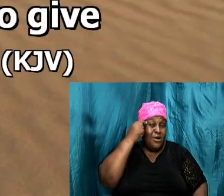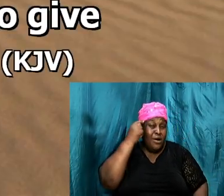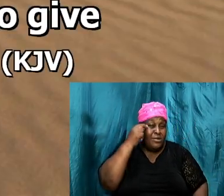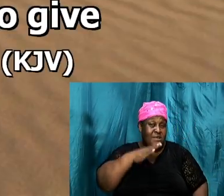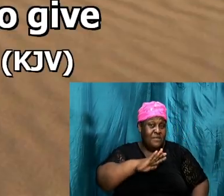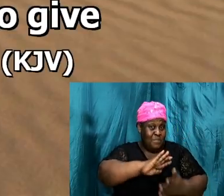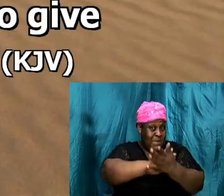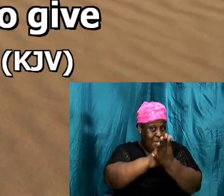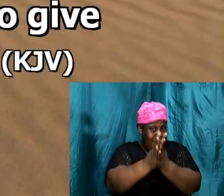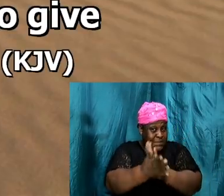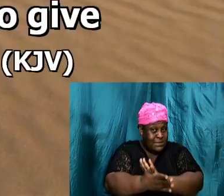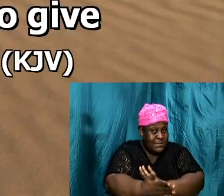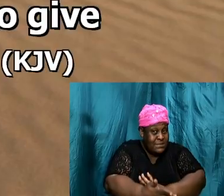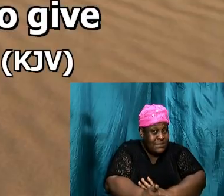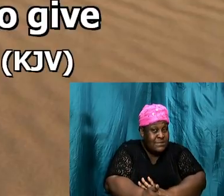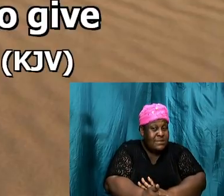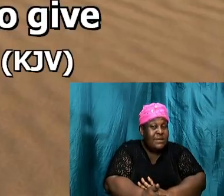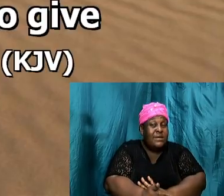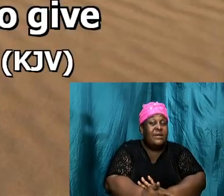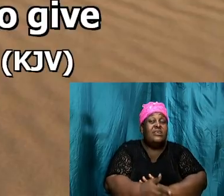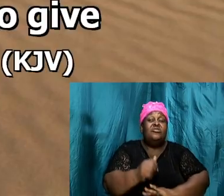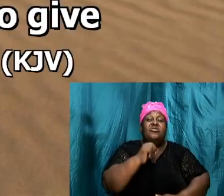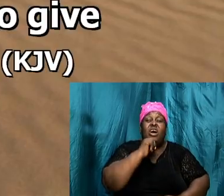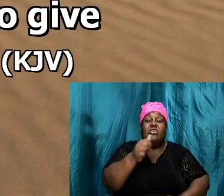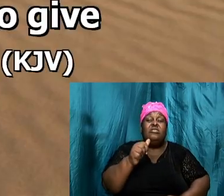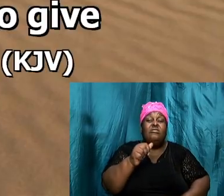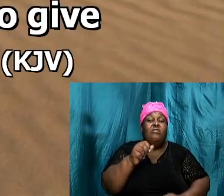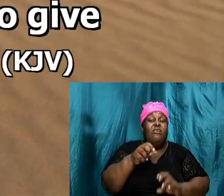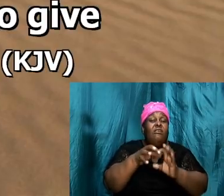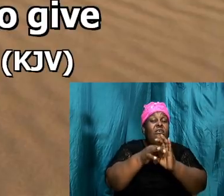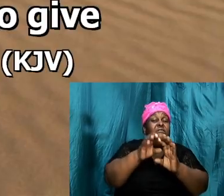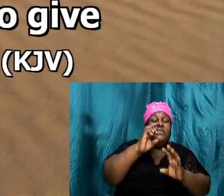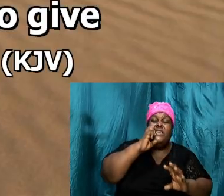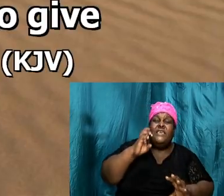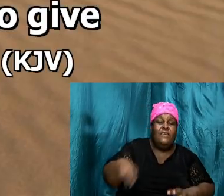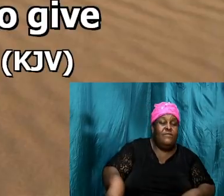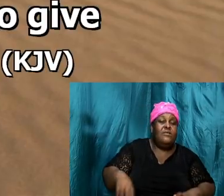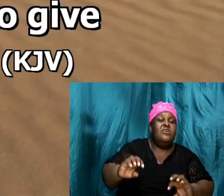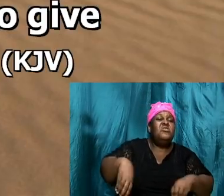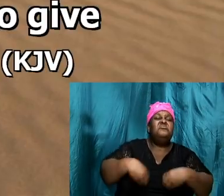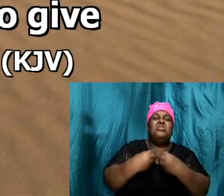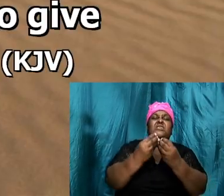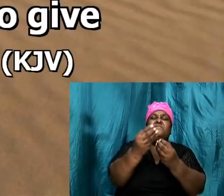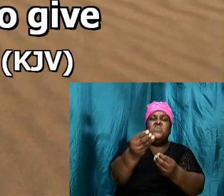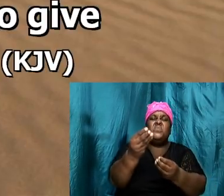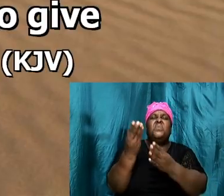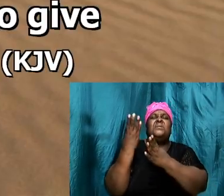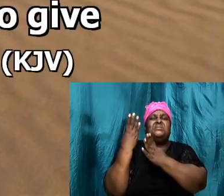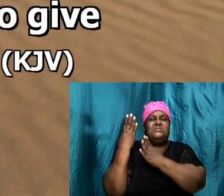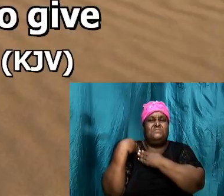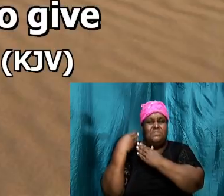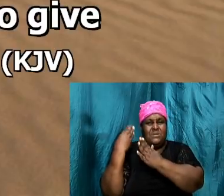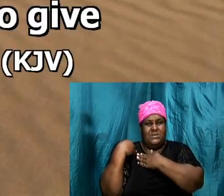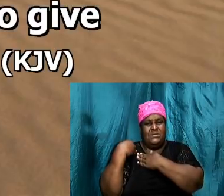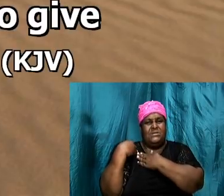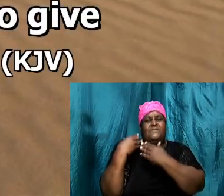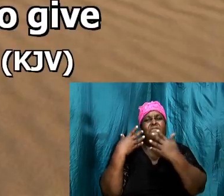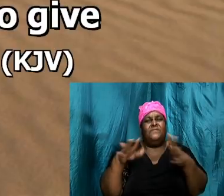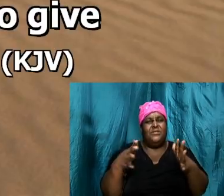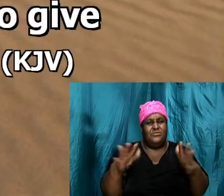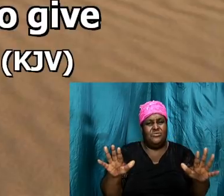peace how glory and not of evil to give you an expected end